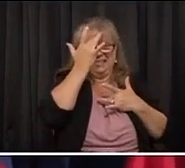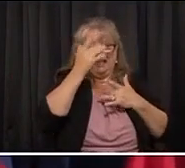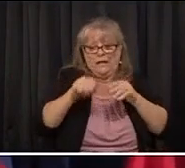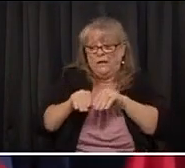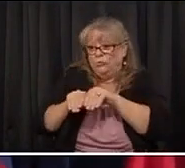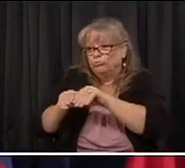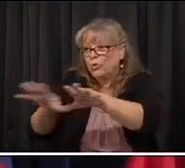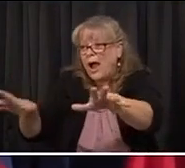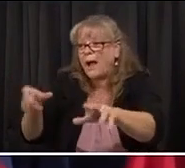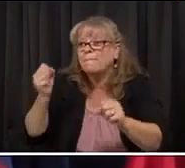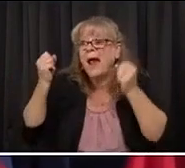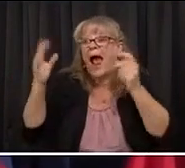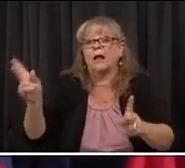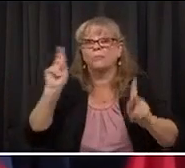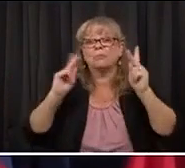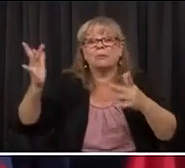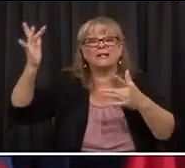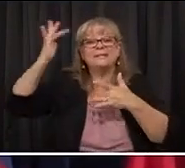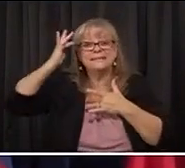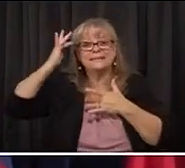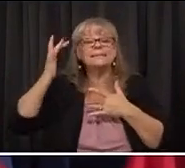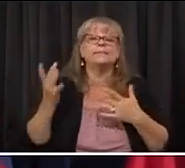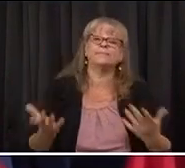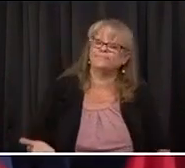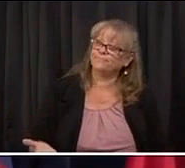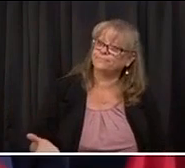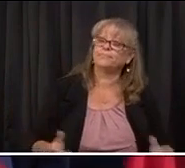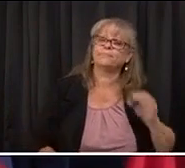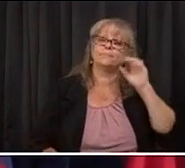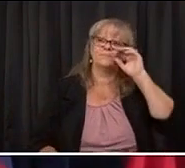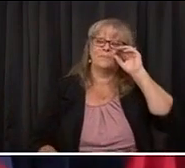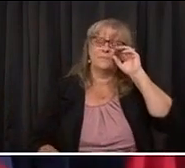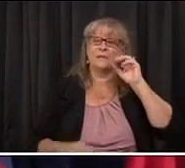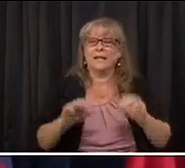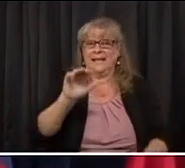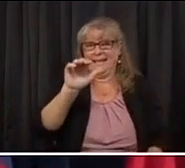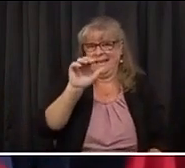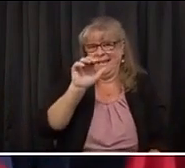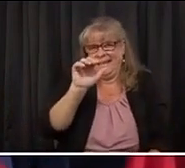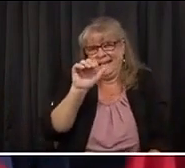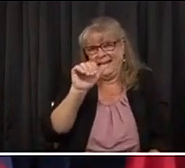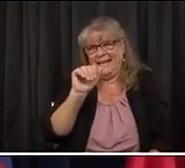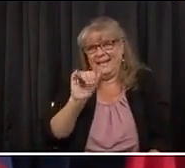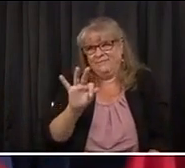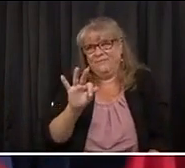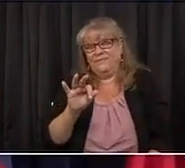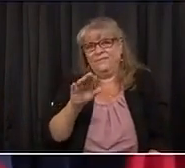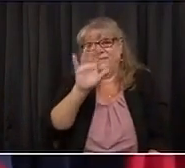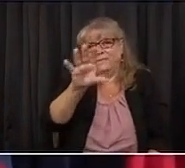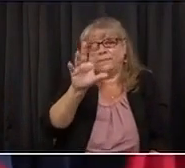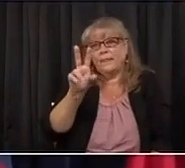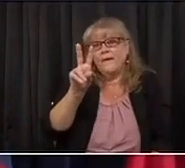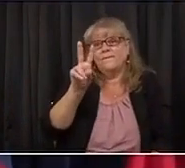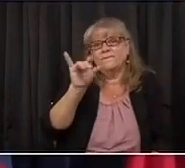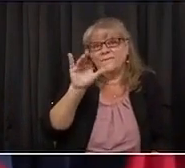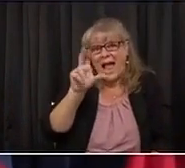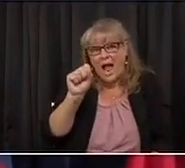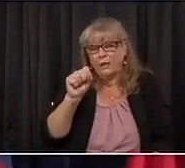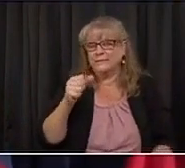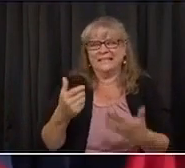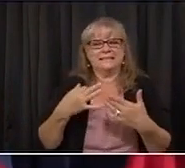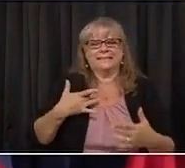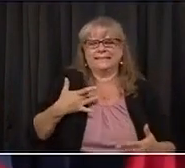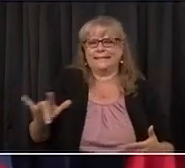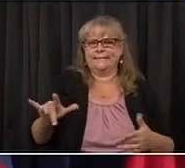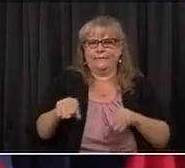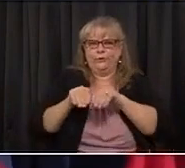people, which happens, right? If you give the virus, it's highly contagious. And when you have a large party with lots of